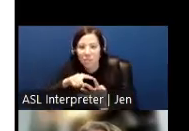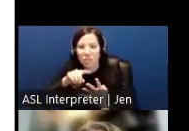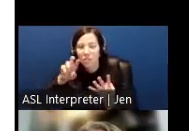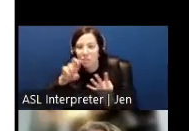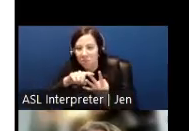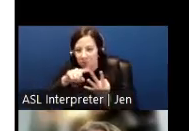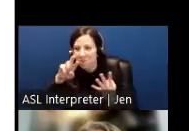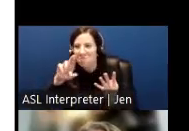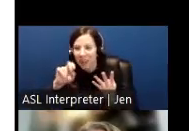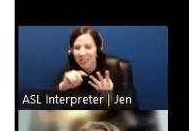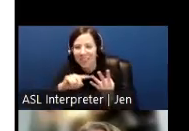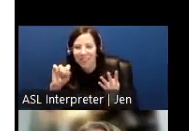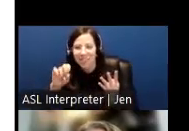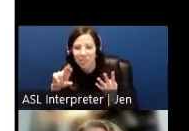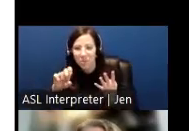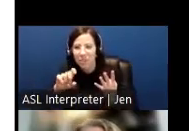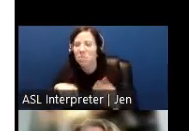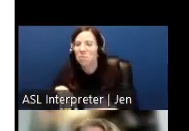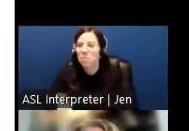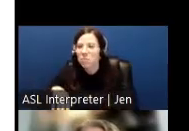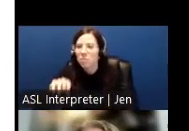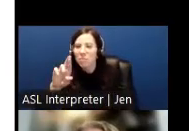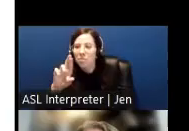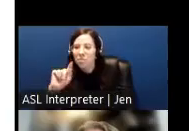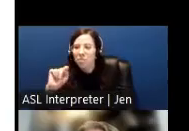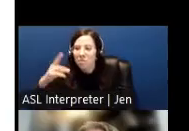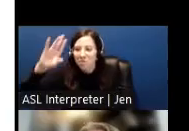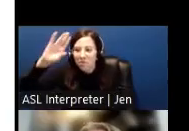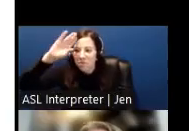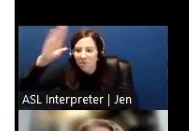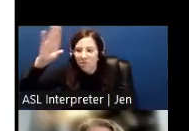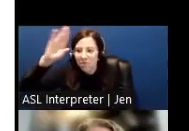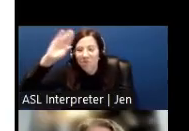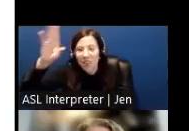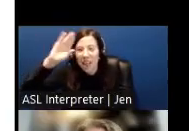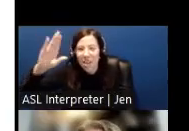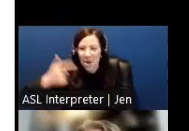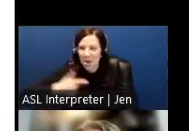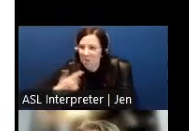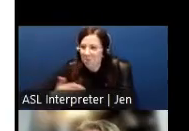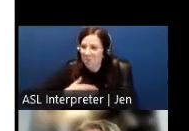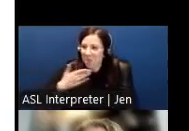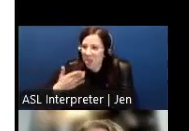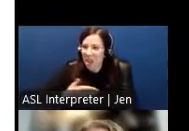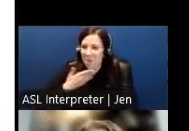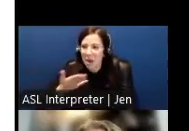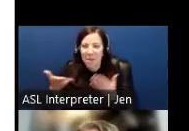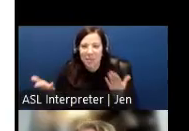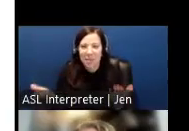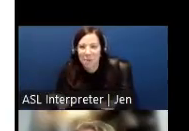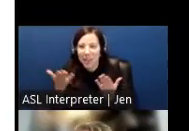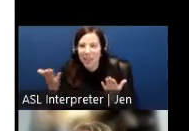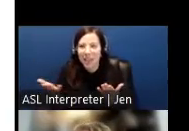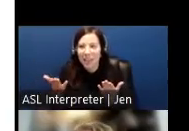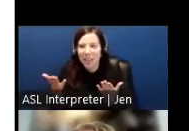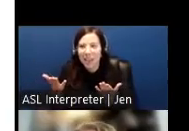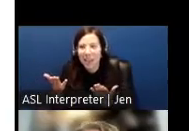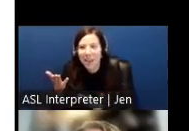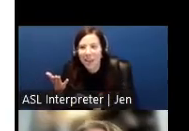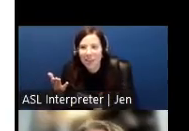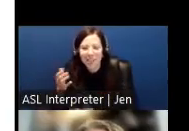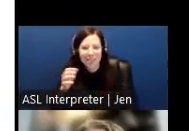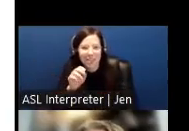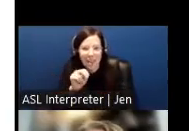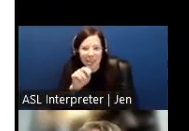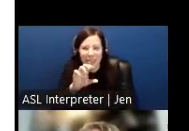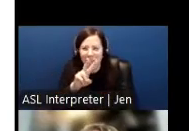Susie. Hi, thank you so much, Megan. It's just so great to be a part of this presentation. NCVLI, NOVA, you all do such